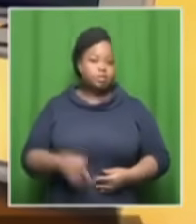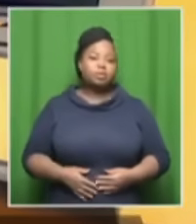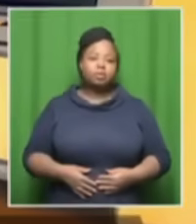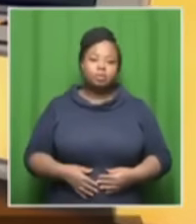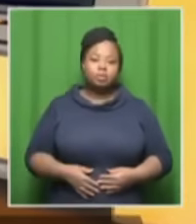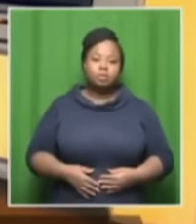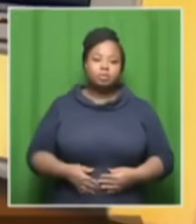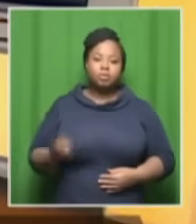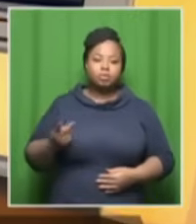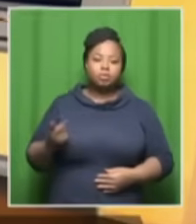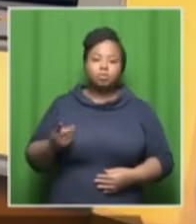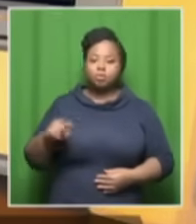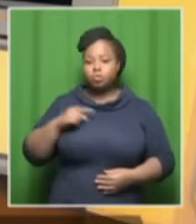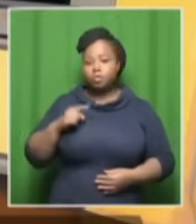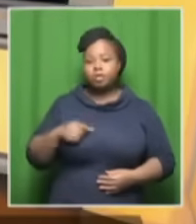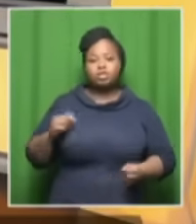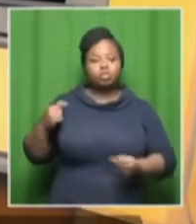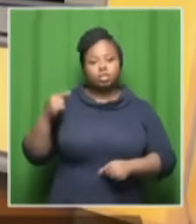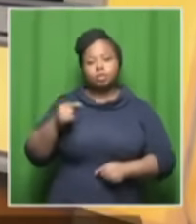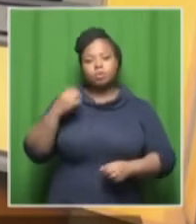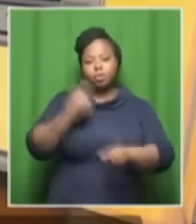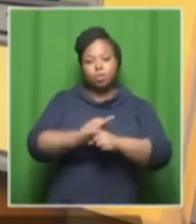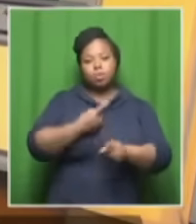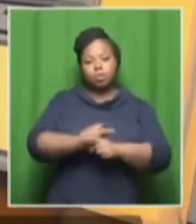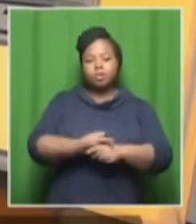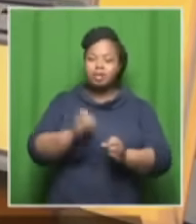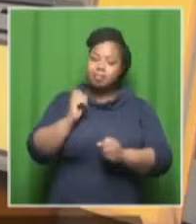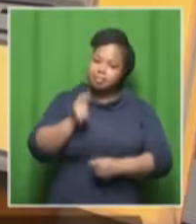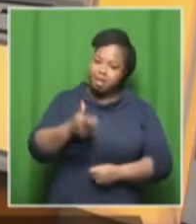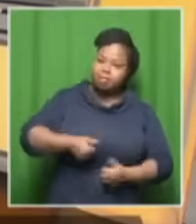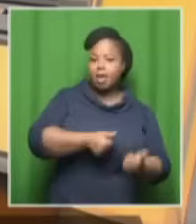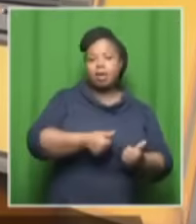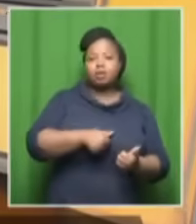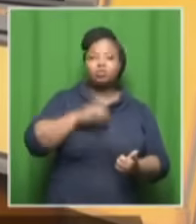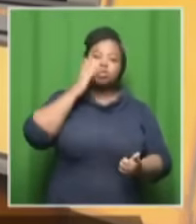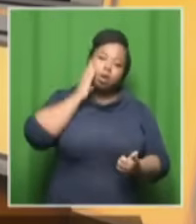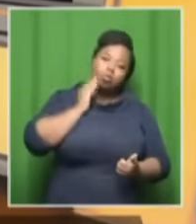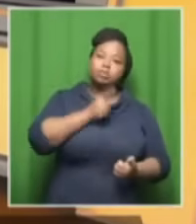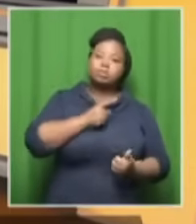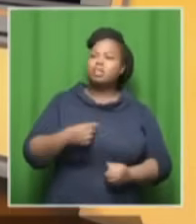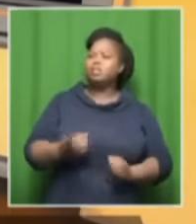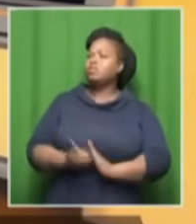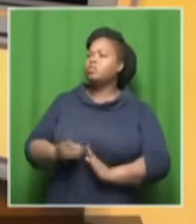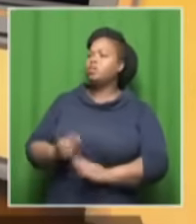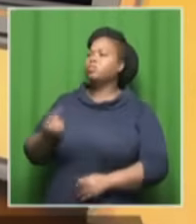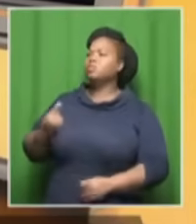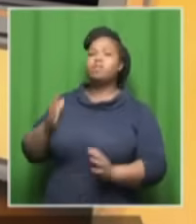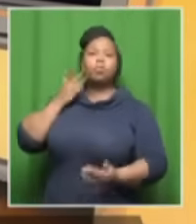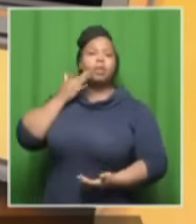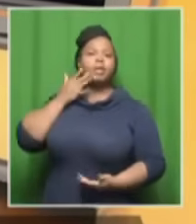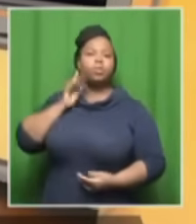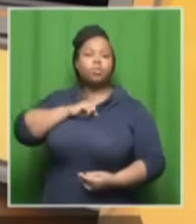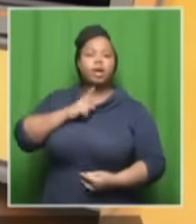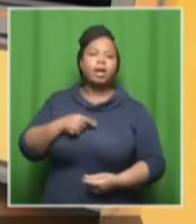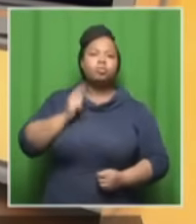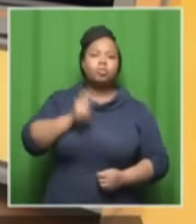hard, is that generation that keeps having to pay back. When do you ever develop, when all you're doing is paying back?